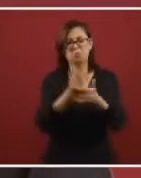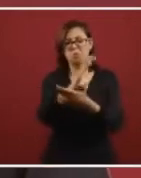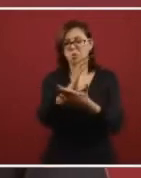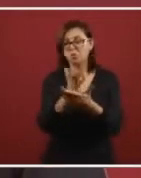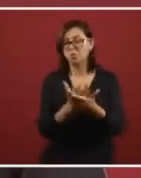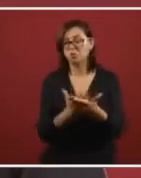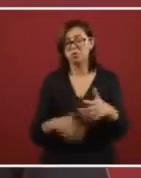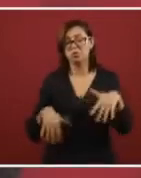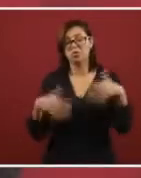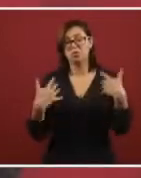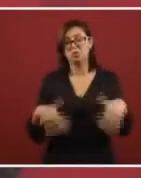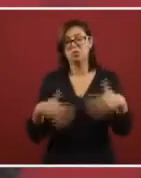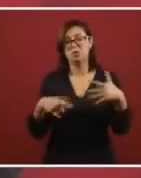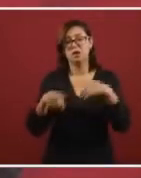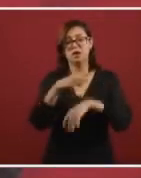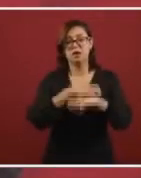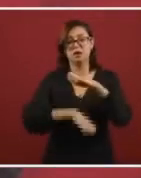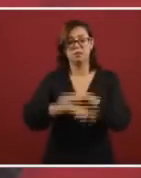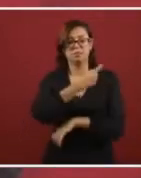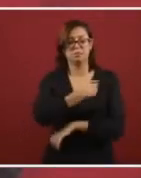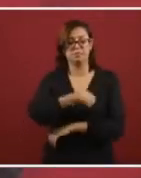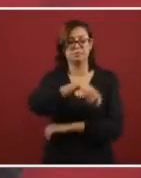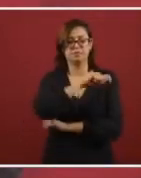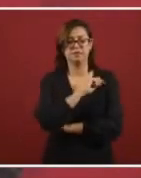and they gave